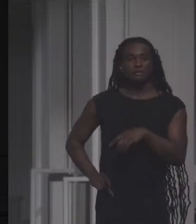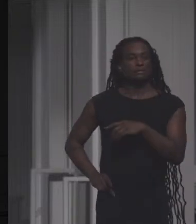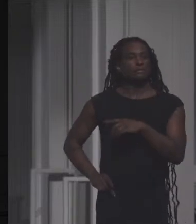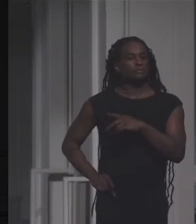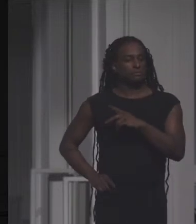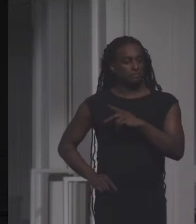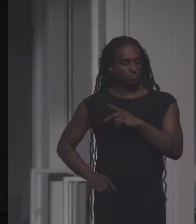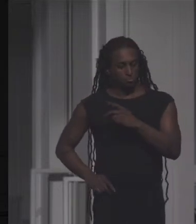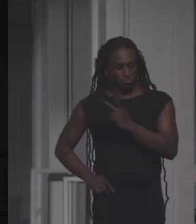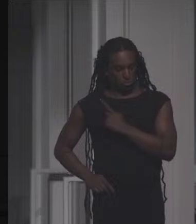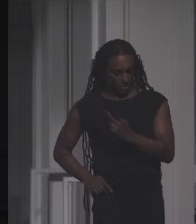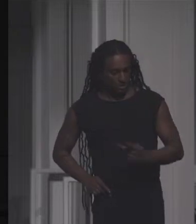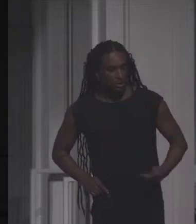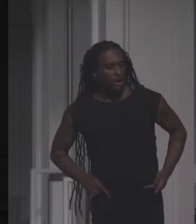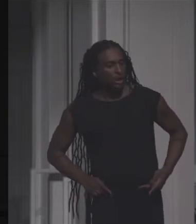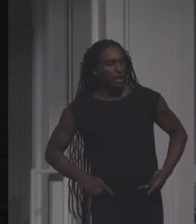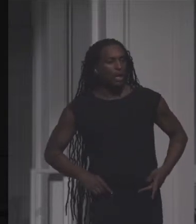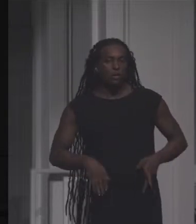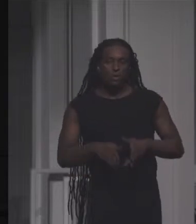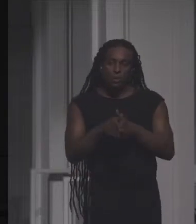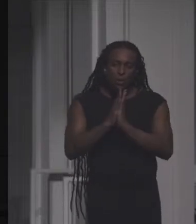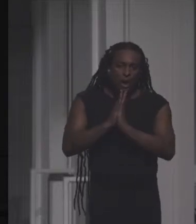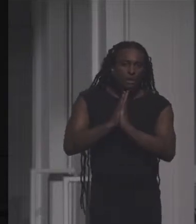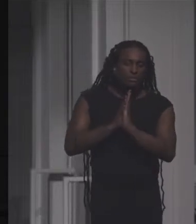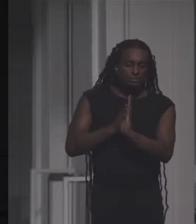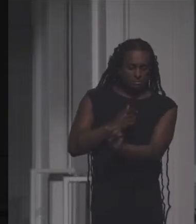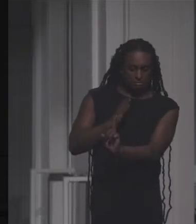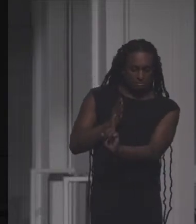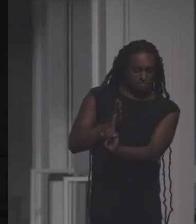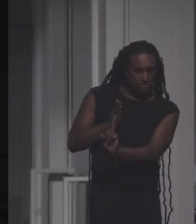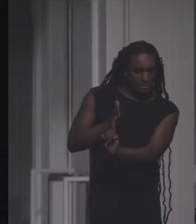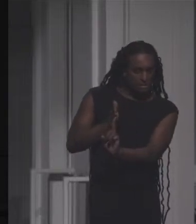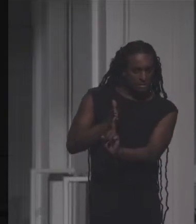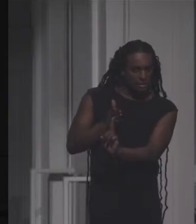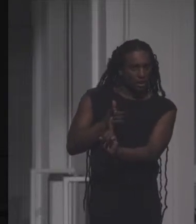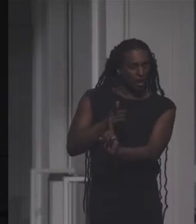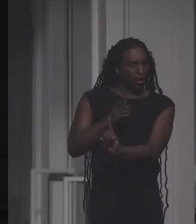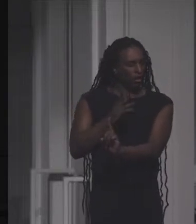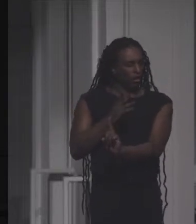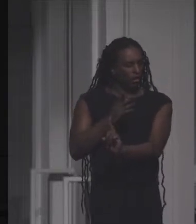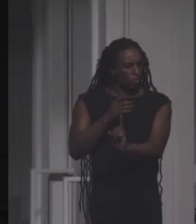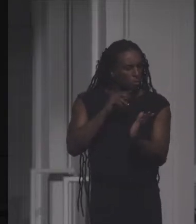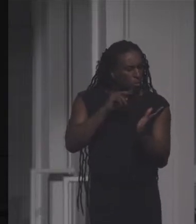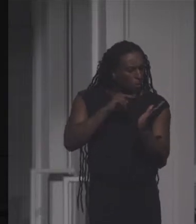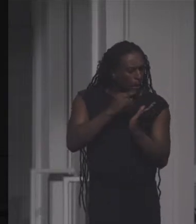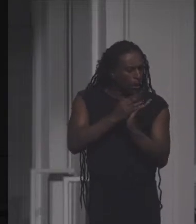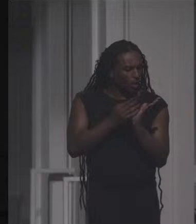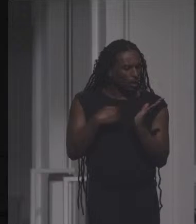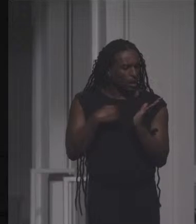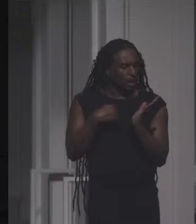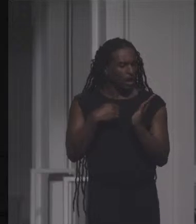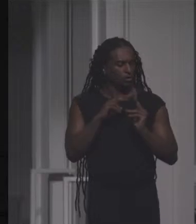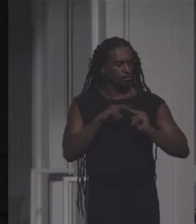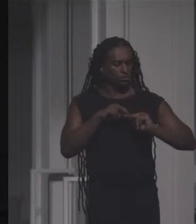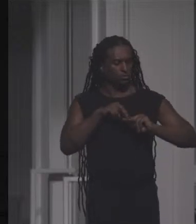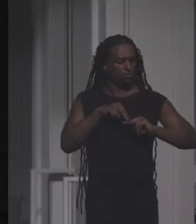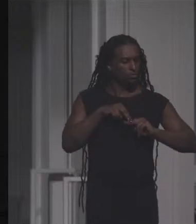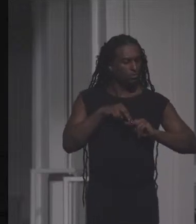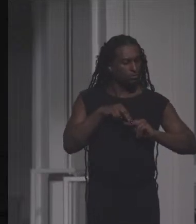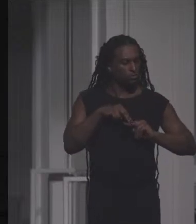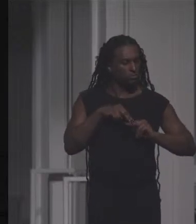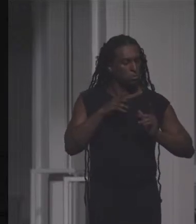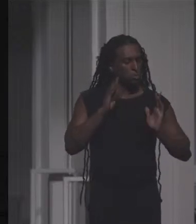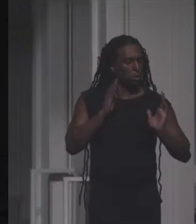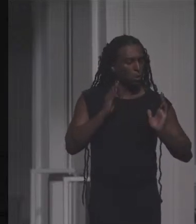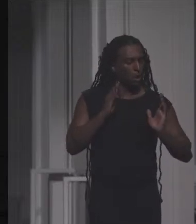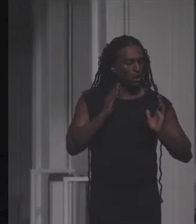for, and this was the part that made me sit up and take notice, asked for